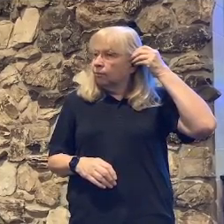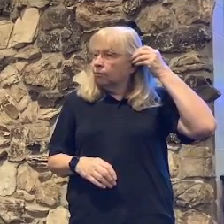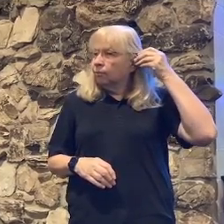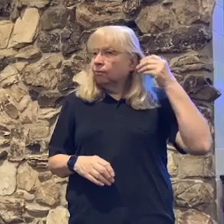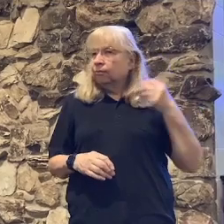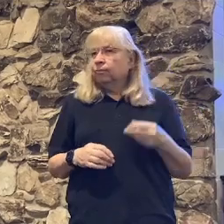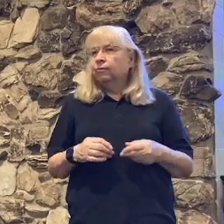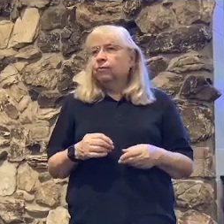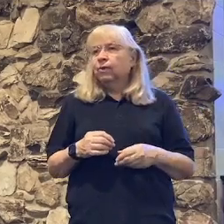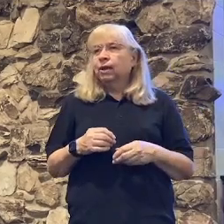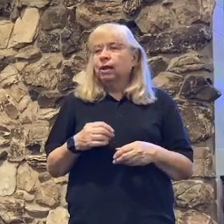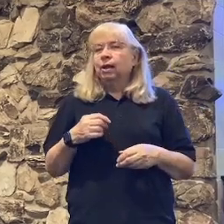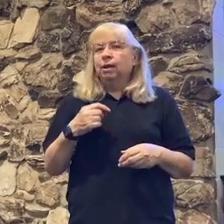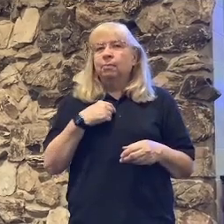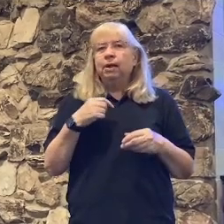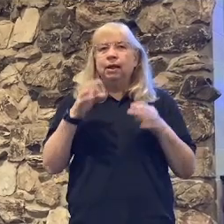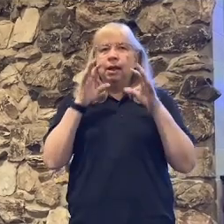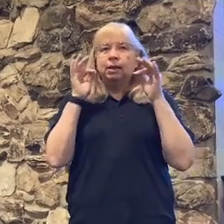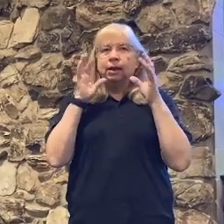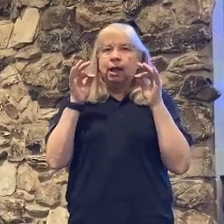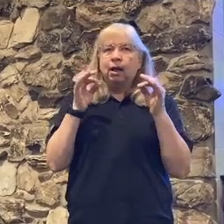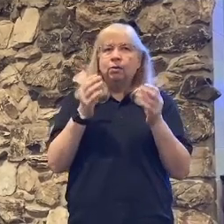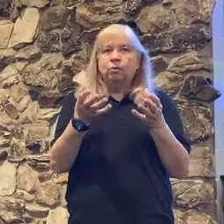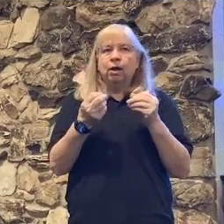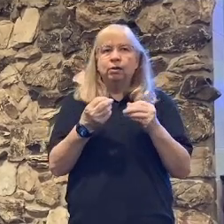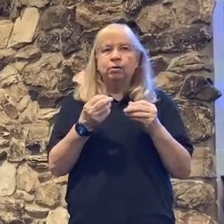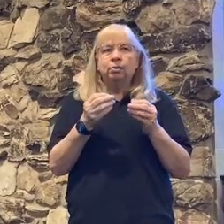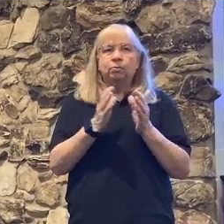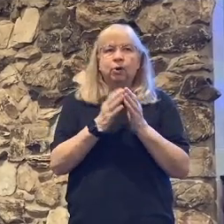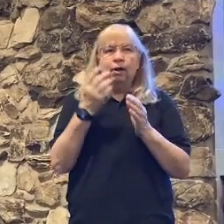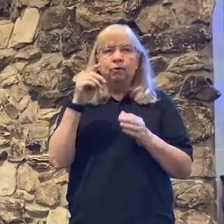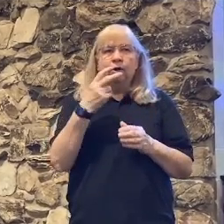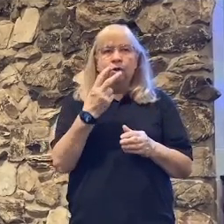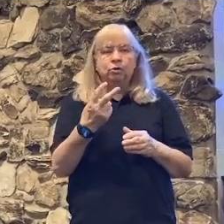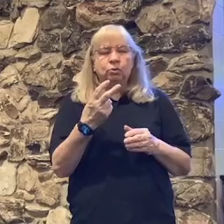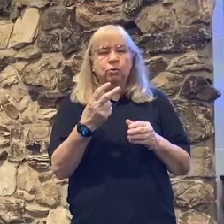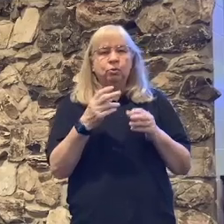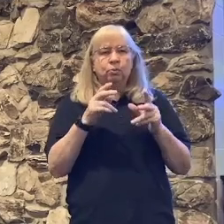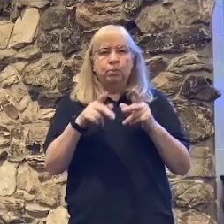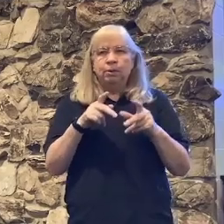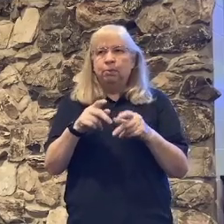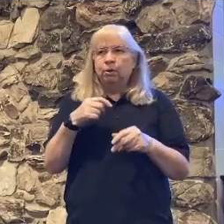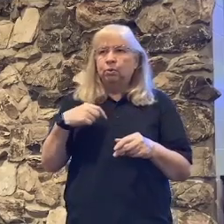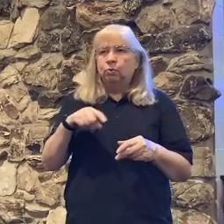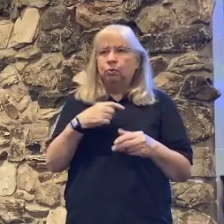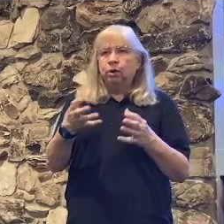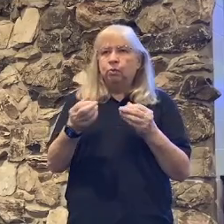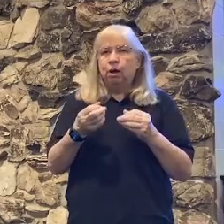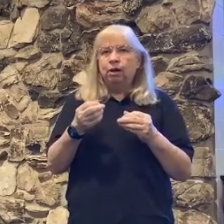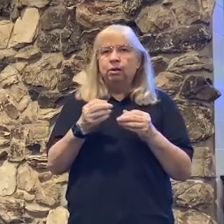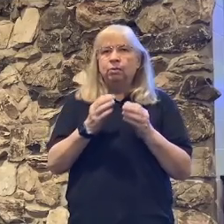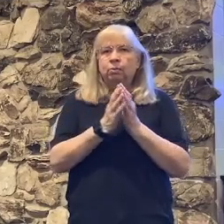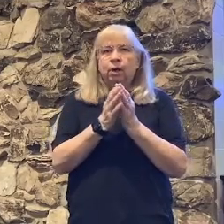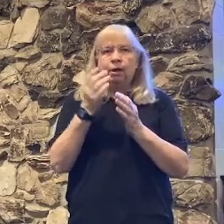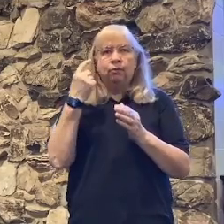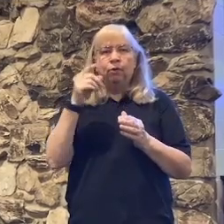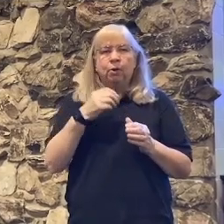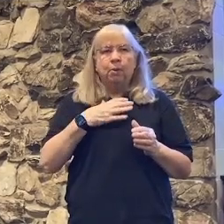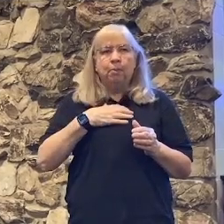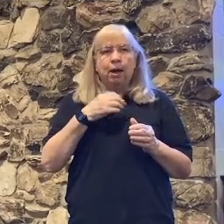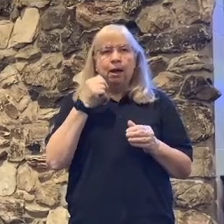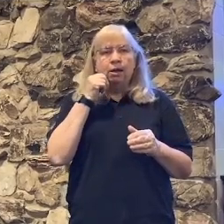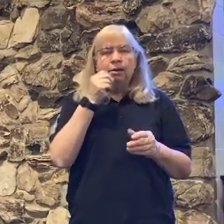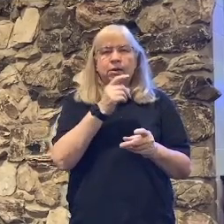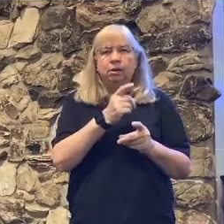And Tinkerbell wants to pray for two people. We want to pray for my sister because Wednesday